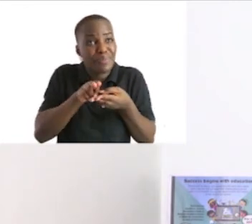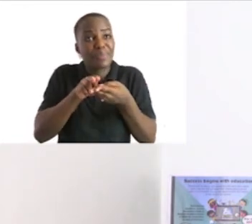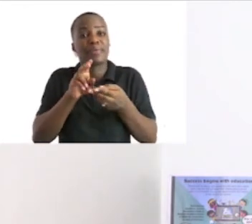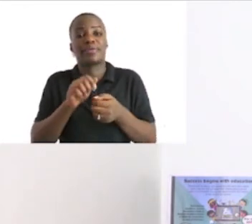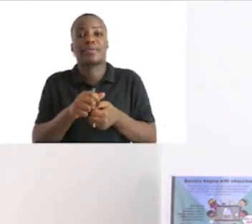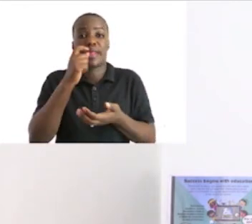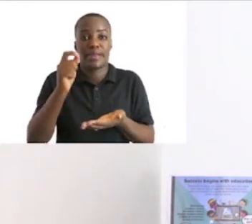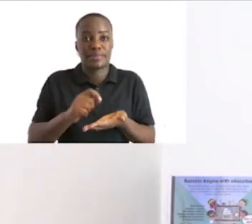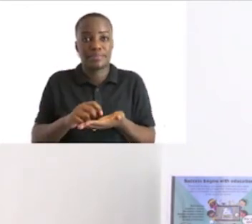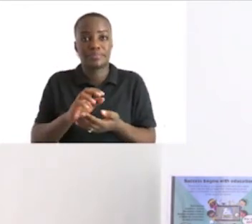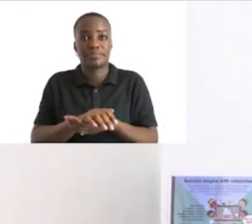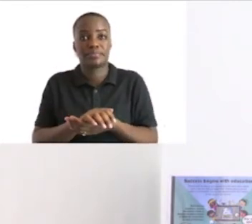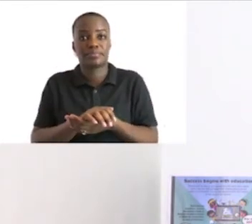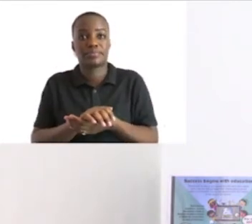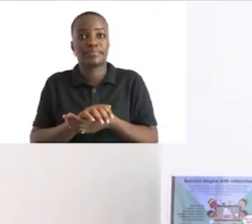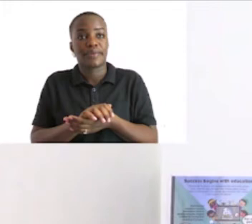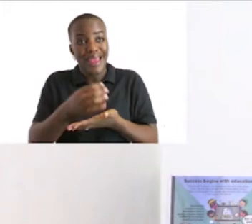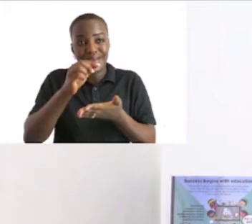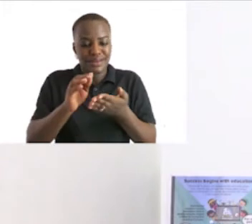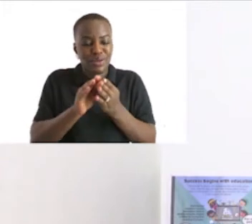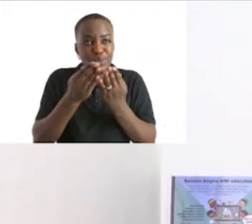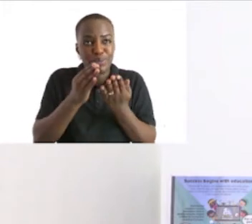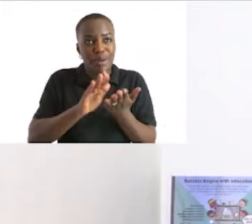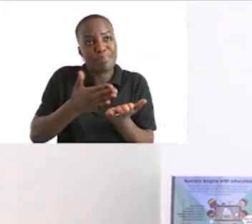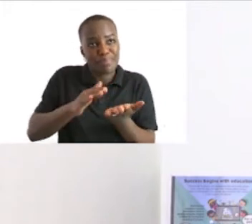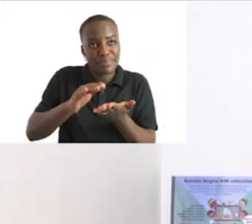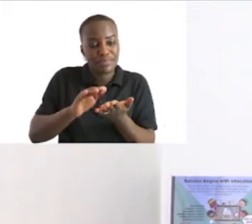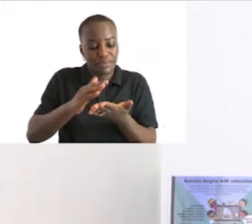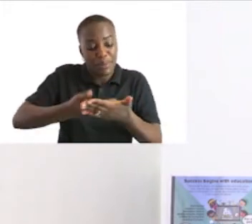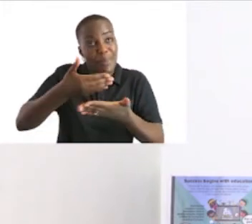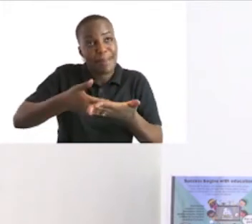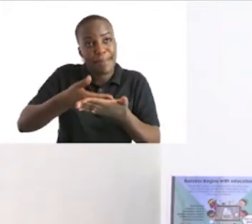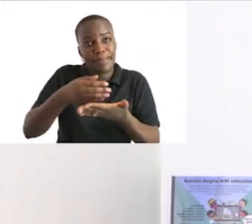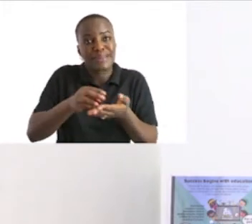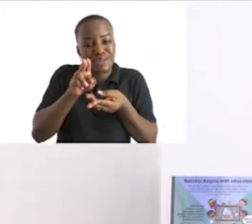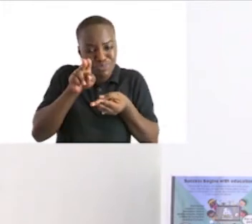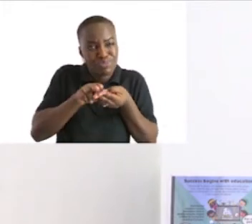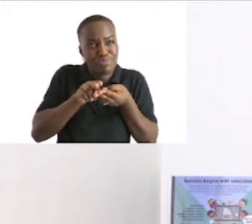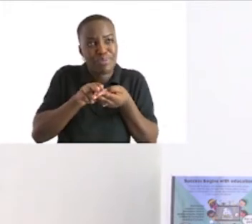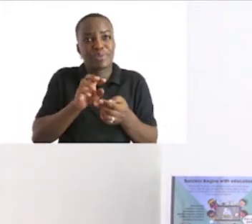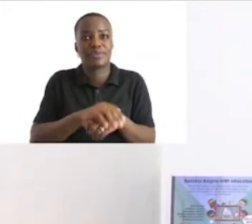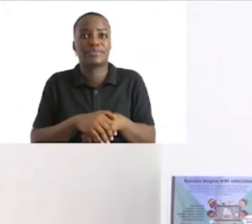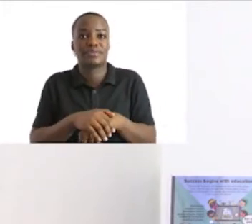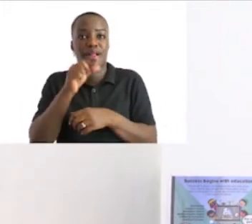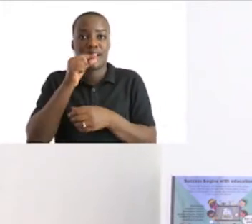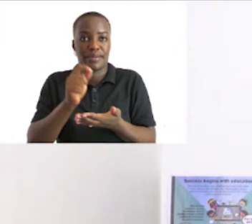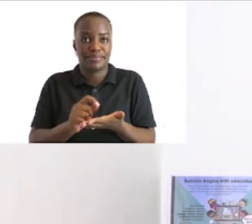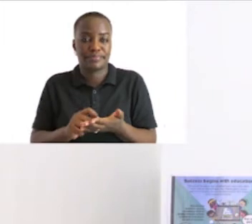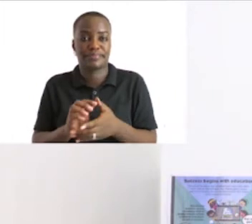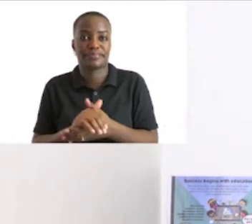And the Post-its are also shorter than the pencil. So we will write these 3 things in our